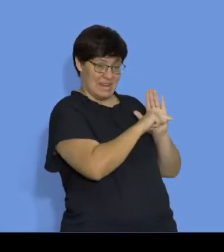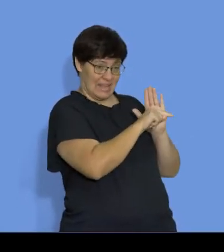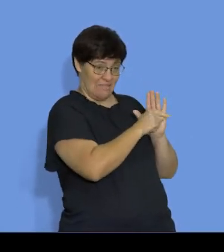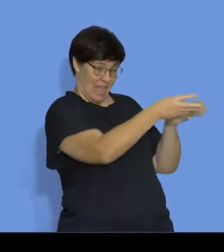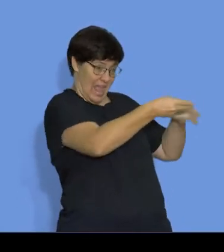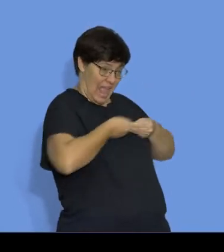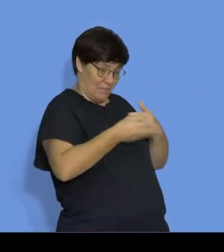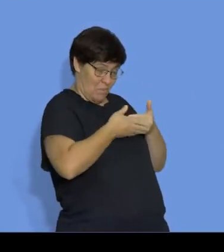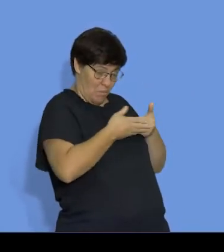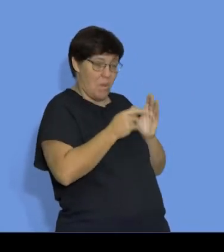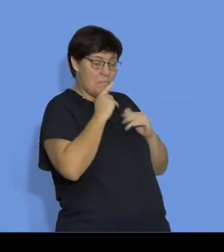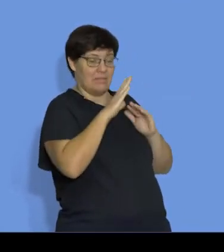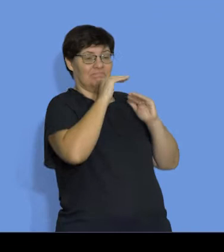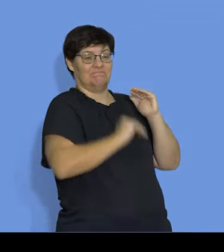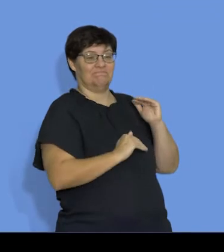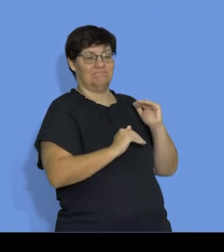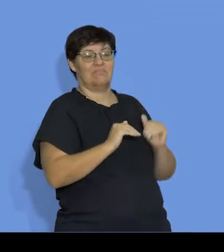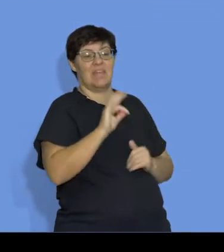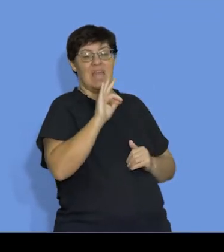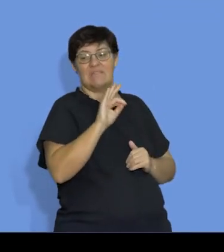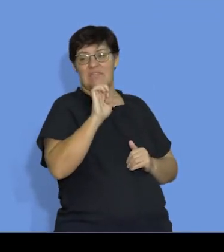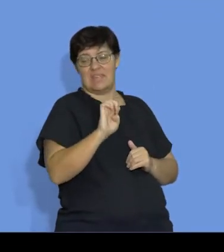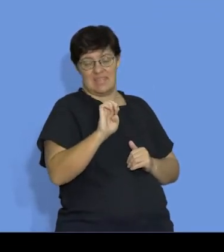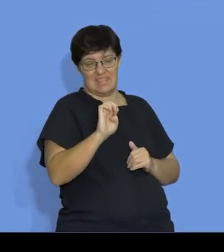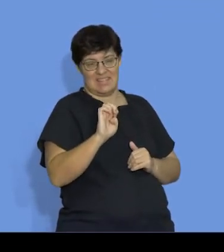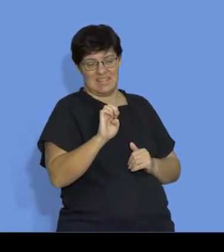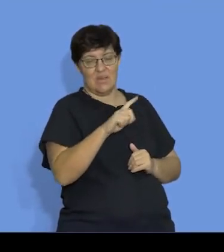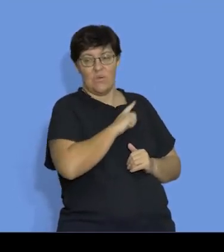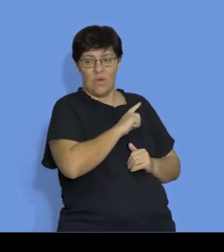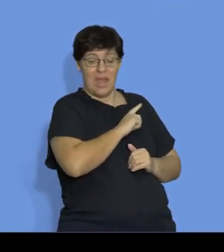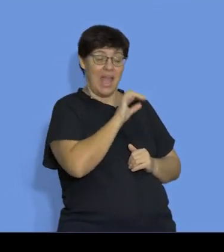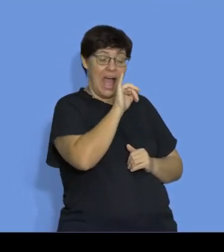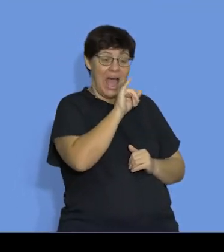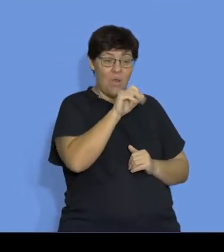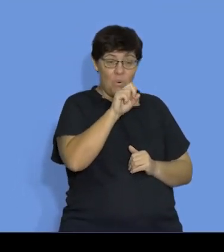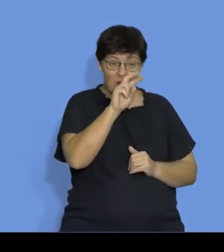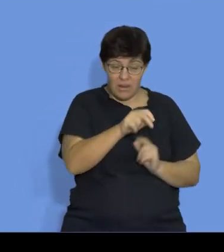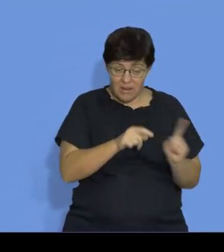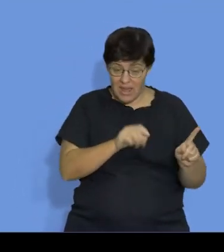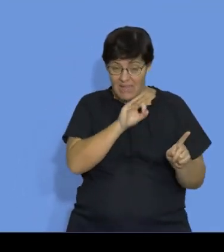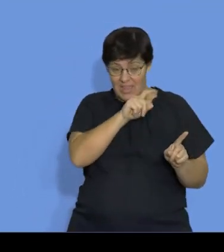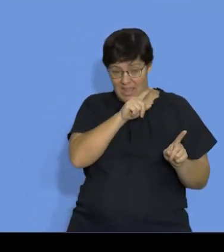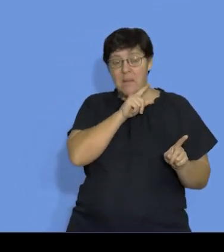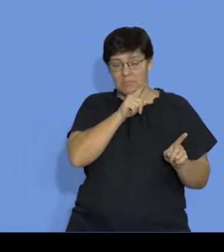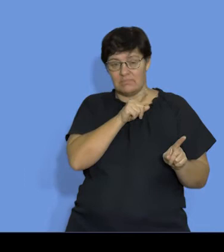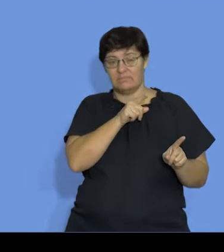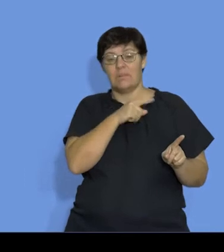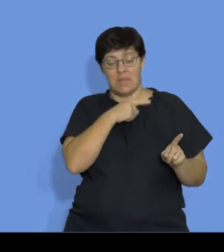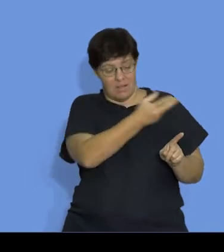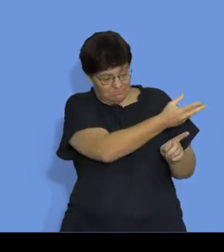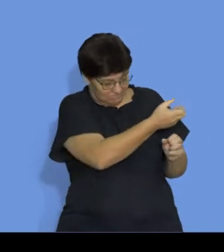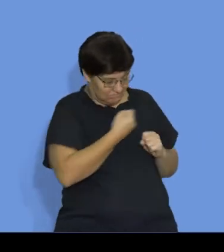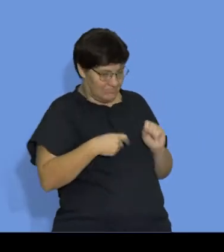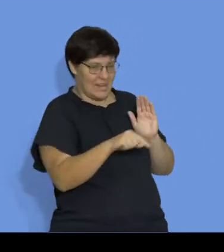happened to the iron 3? The iron 3 ion is the one that undergoes reduction or the gain of